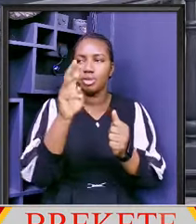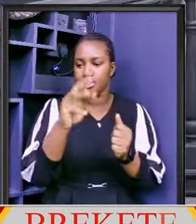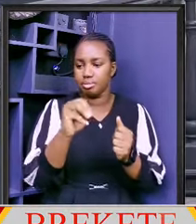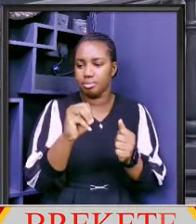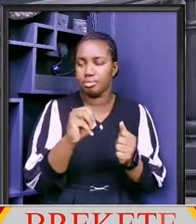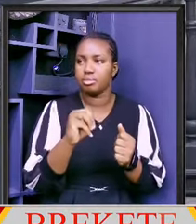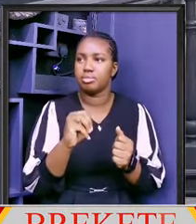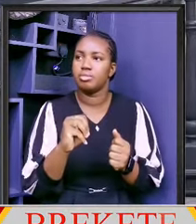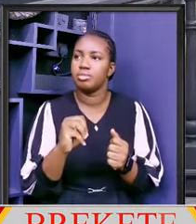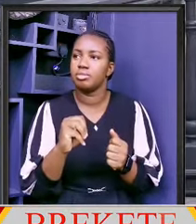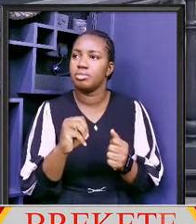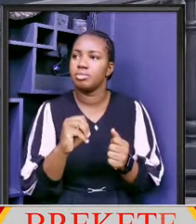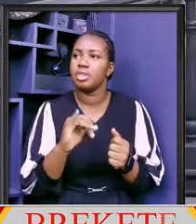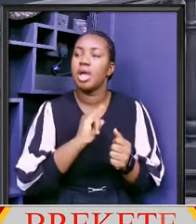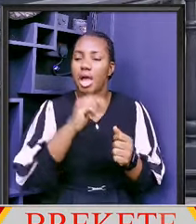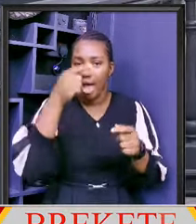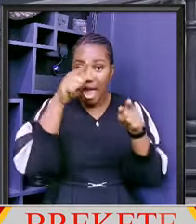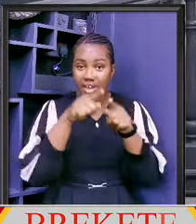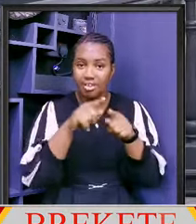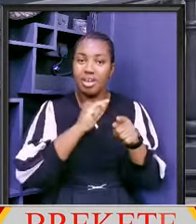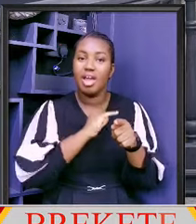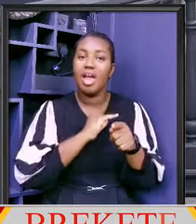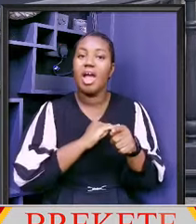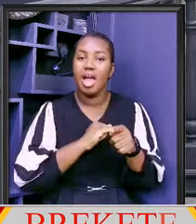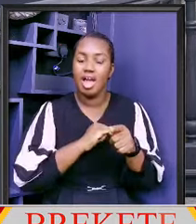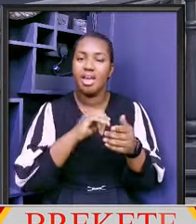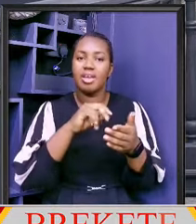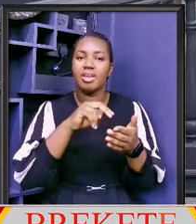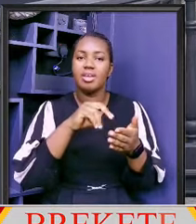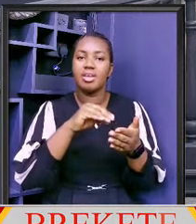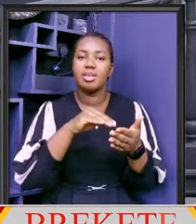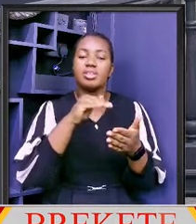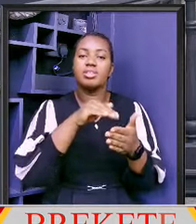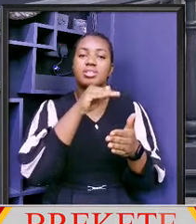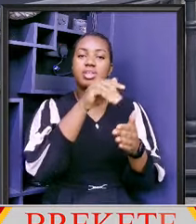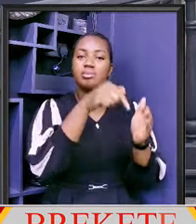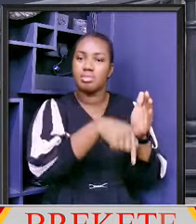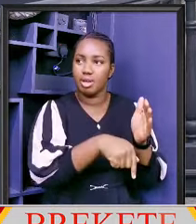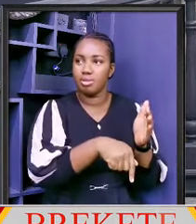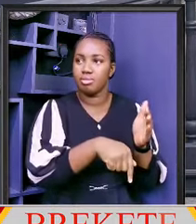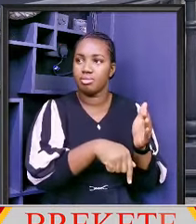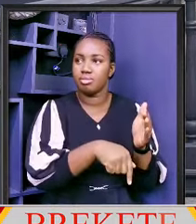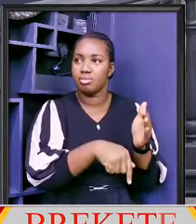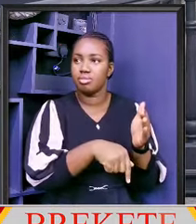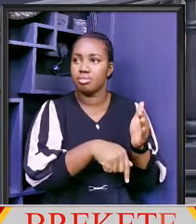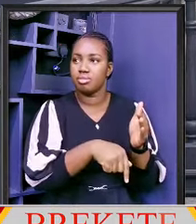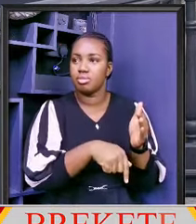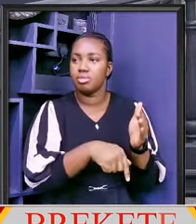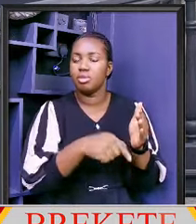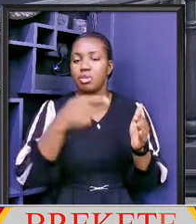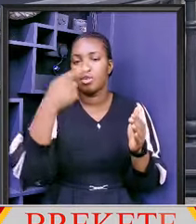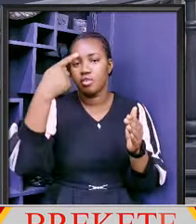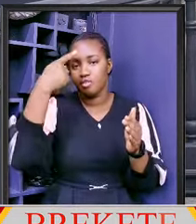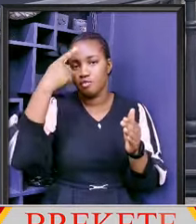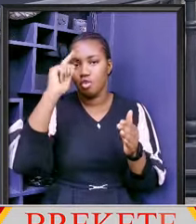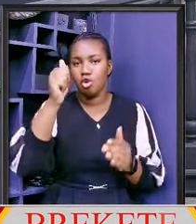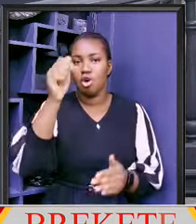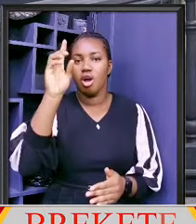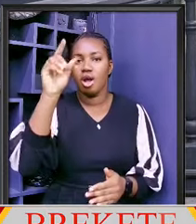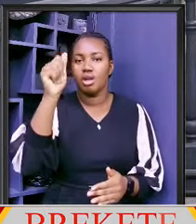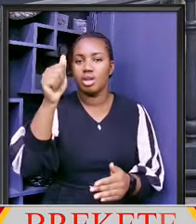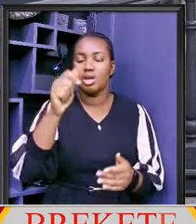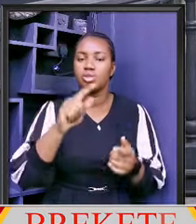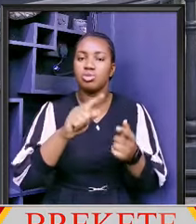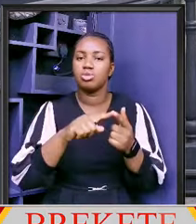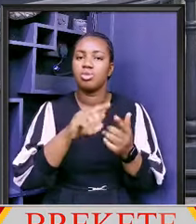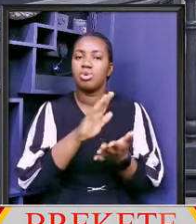So I agreed. I stepped down for Adam to become financial secretary. Adam assumed office